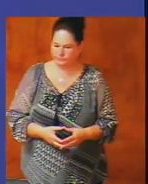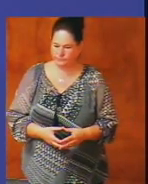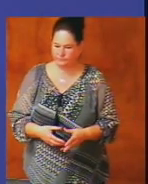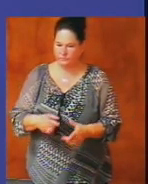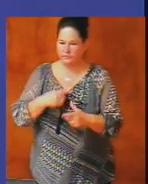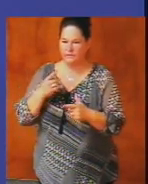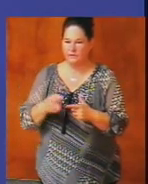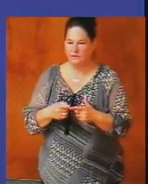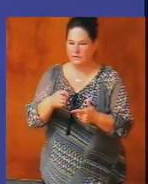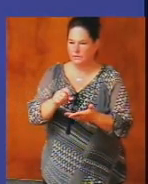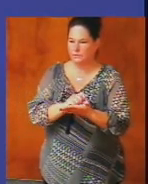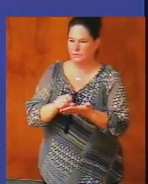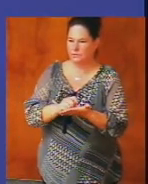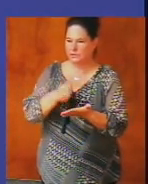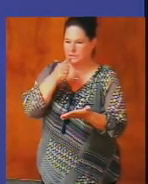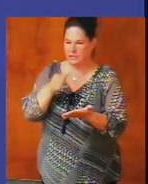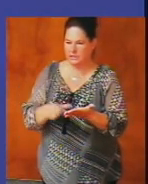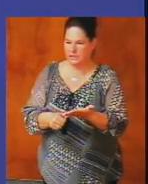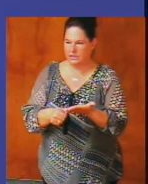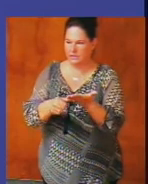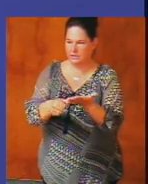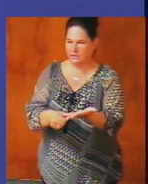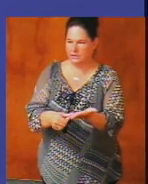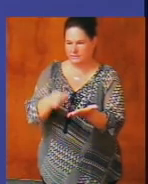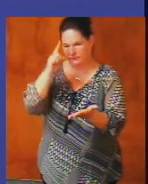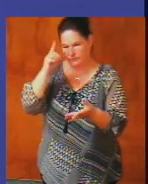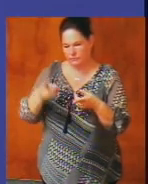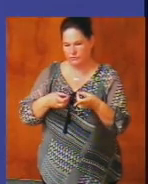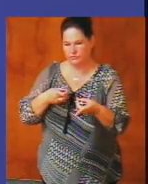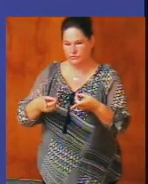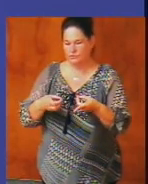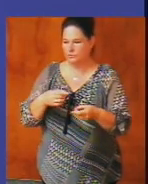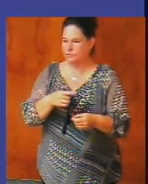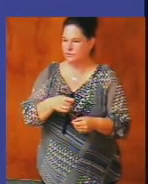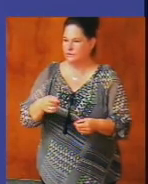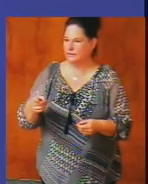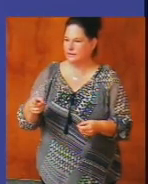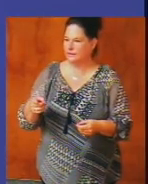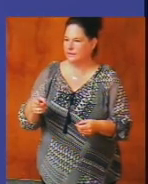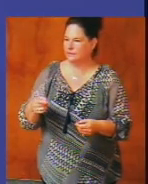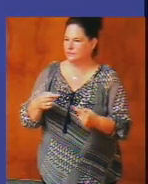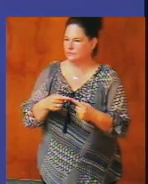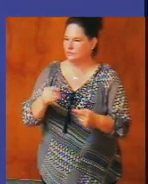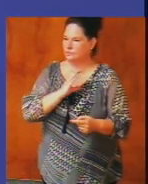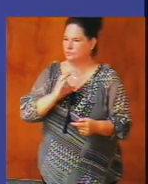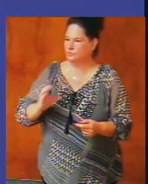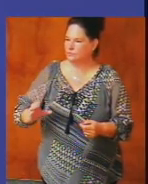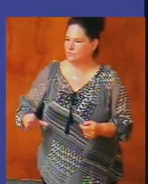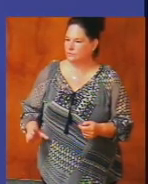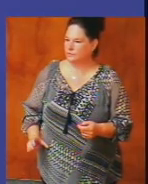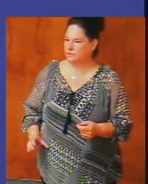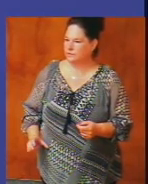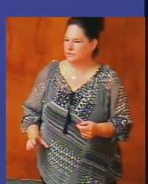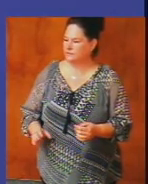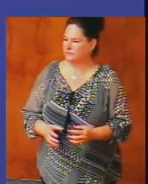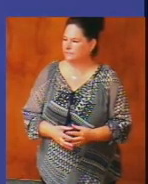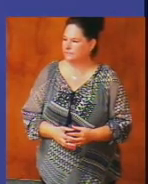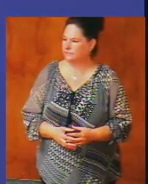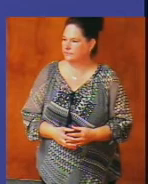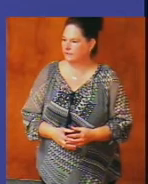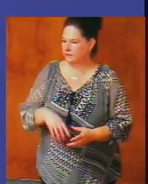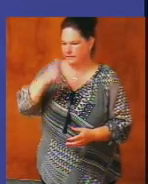And then he wrote to them to direct them to Christ,